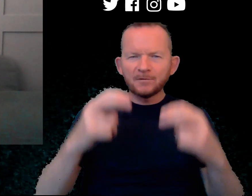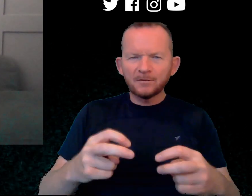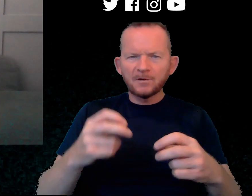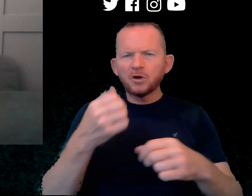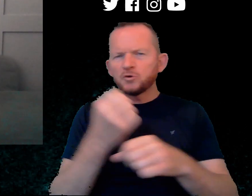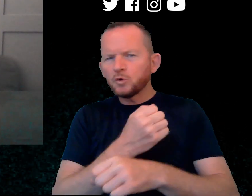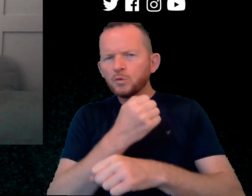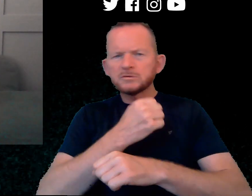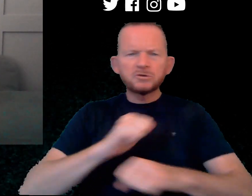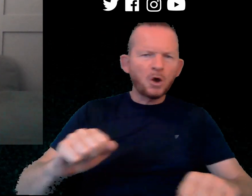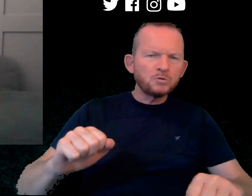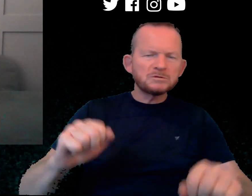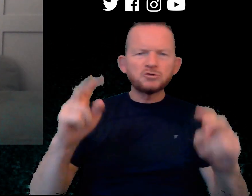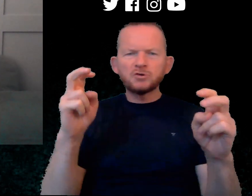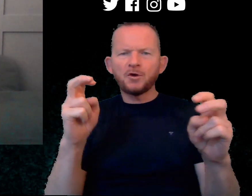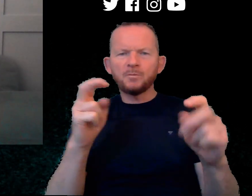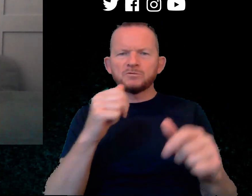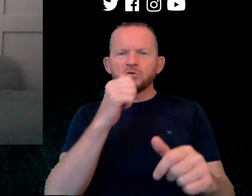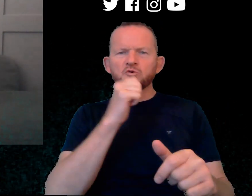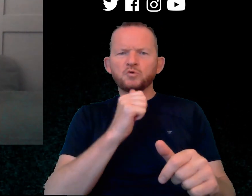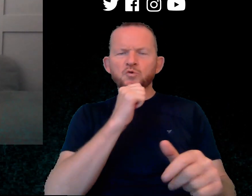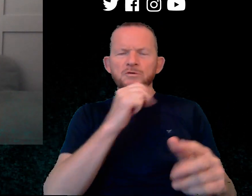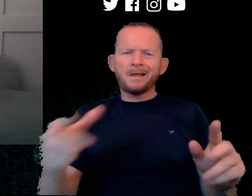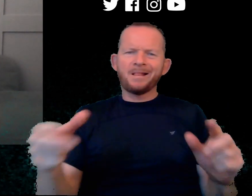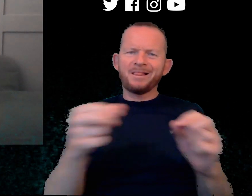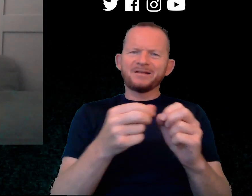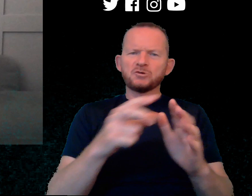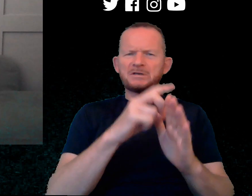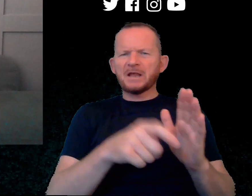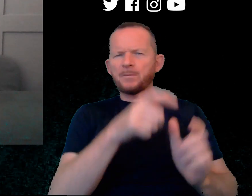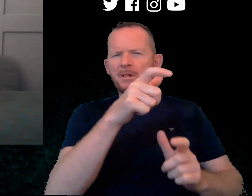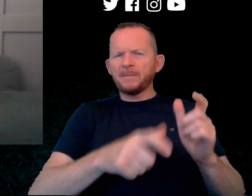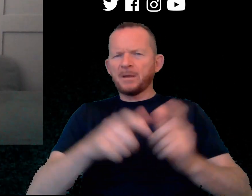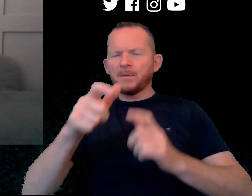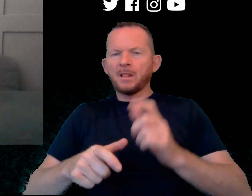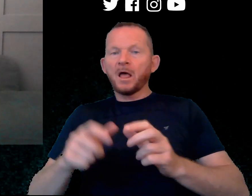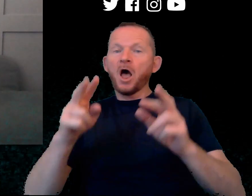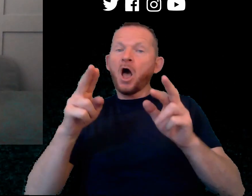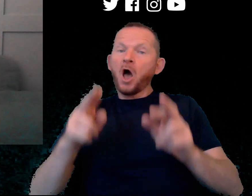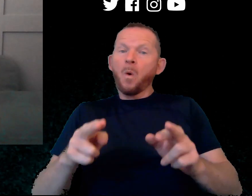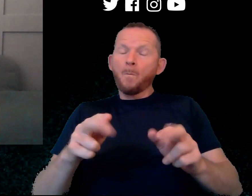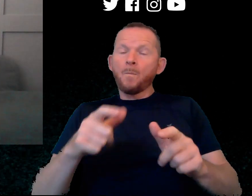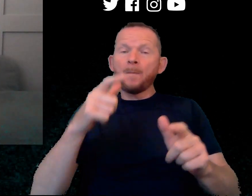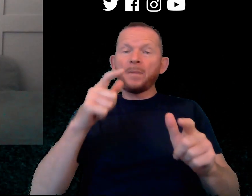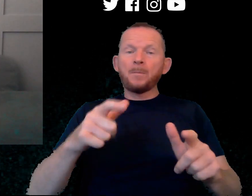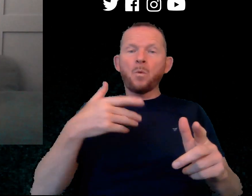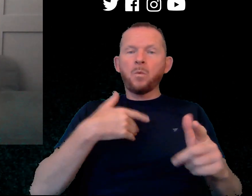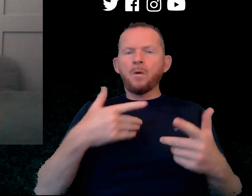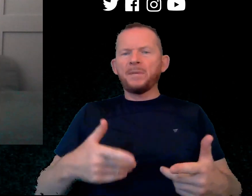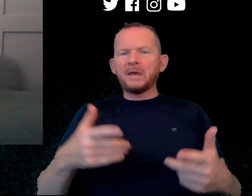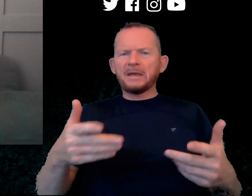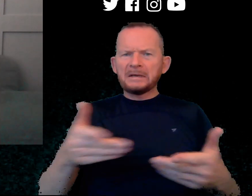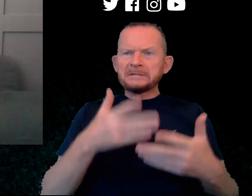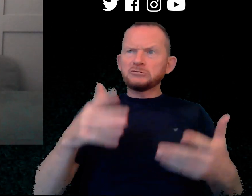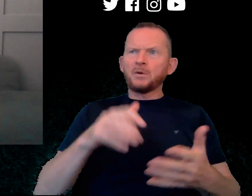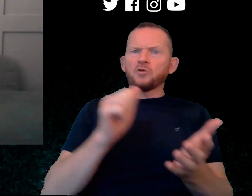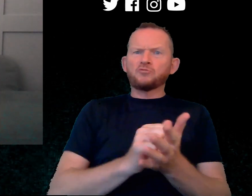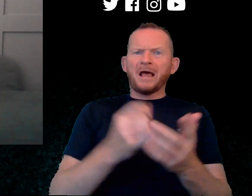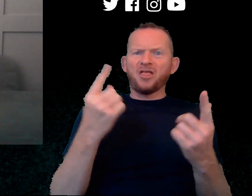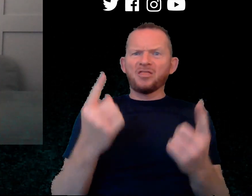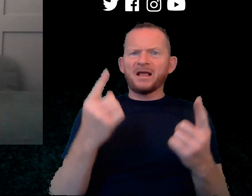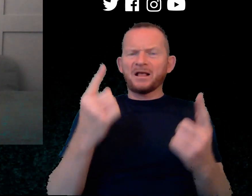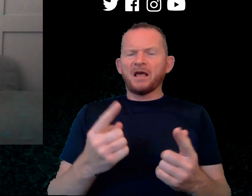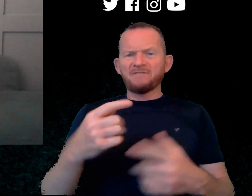and the confused when it comes to terms associated with disabled people, in the hopes it'll help people not to be discouraged from doing the